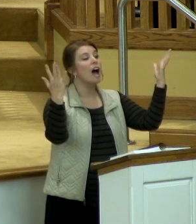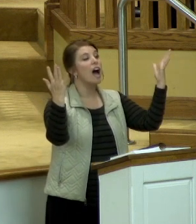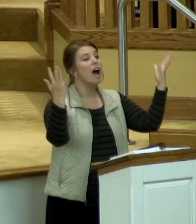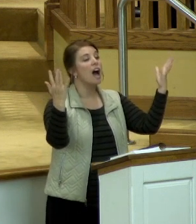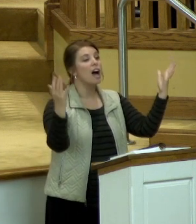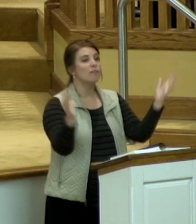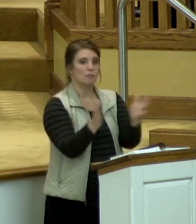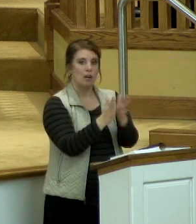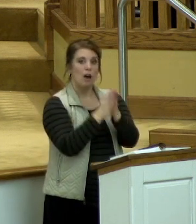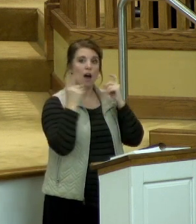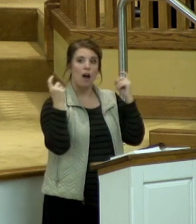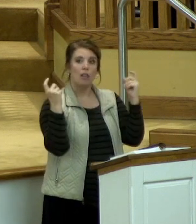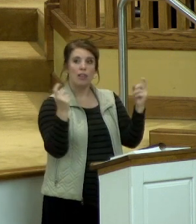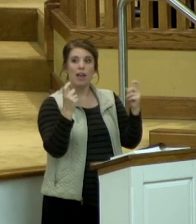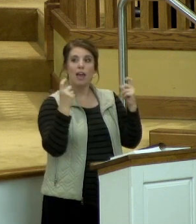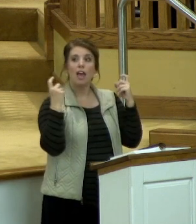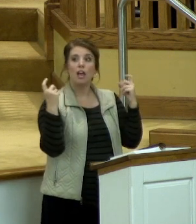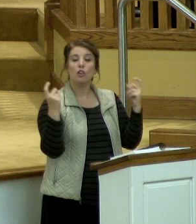Alleluia,